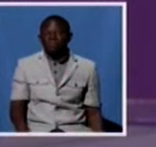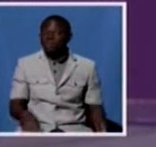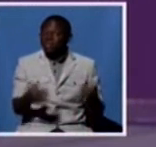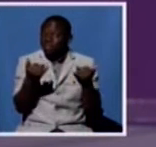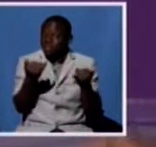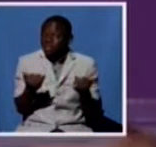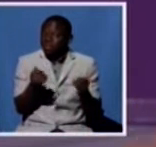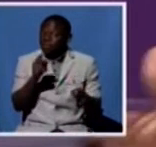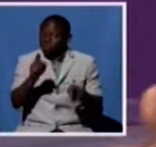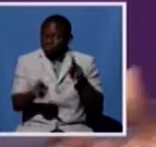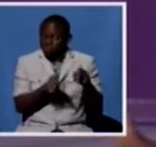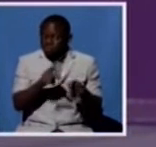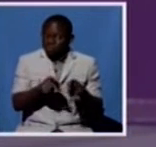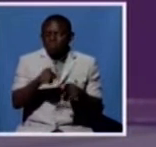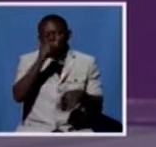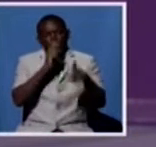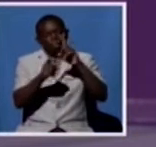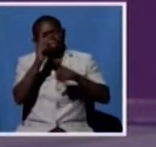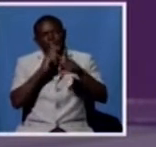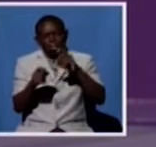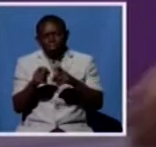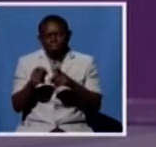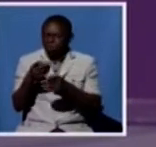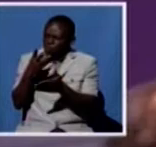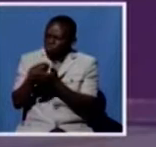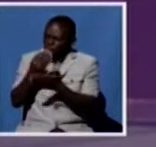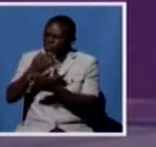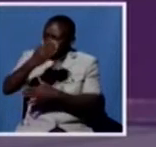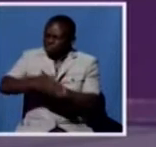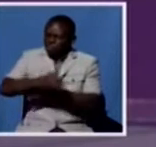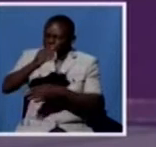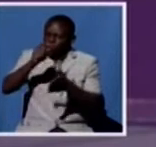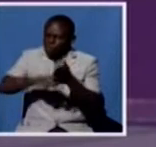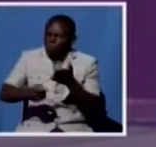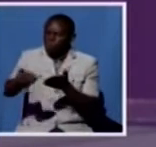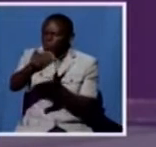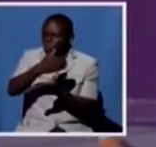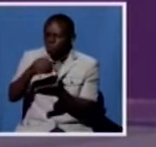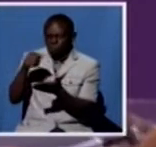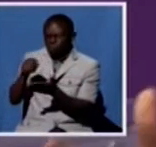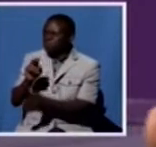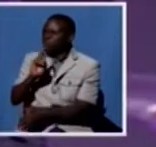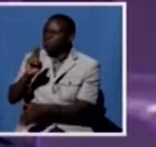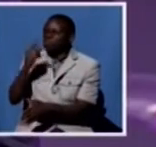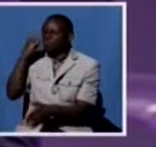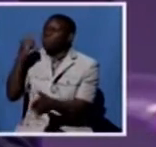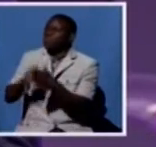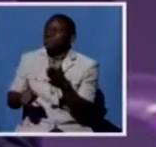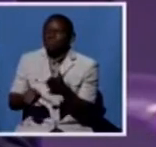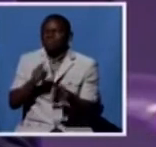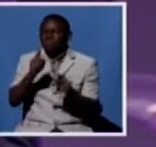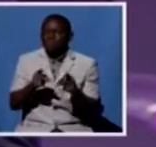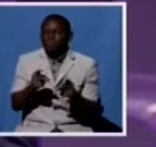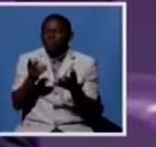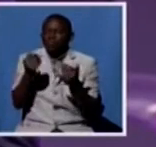the money? That is coming in strongly. So there is some engagement with the public. People want